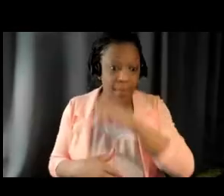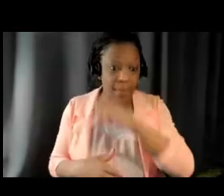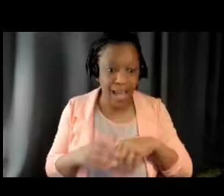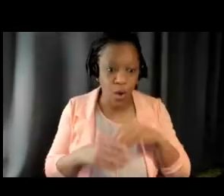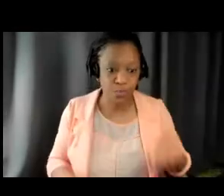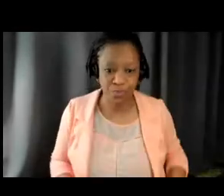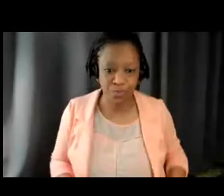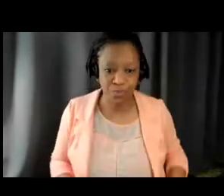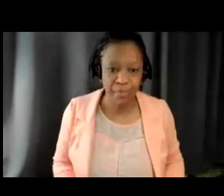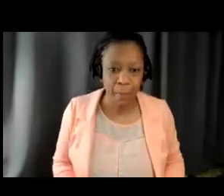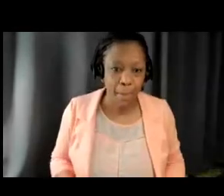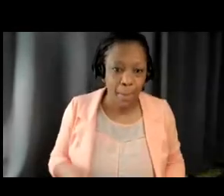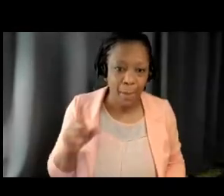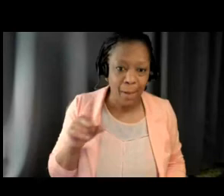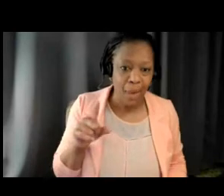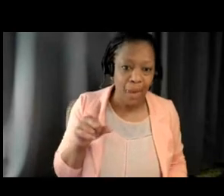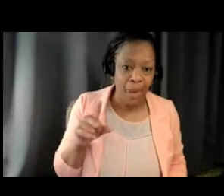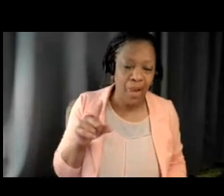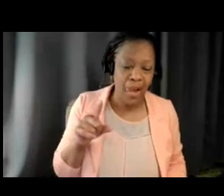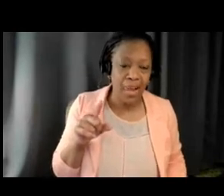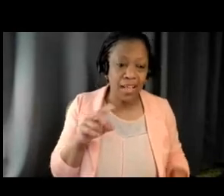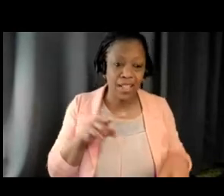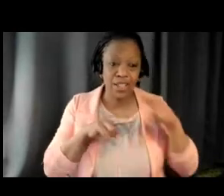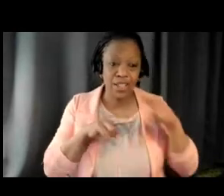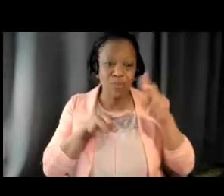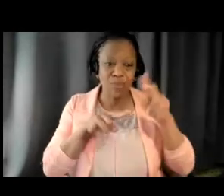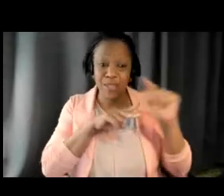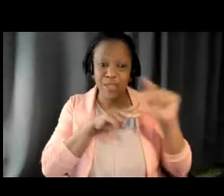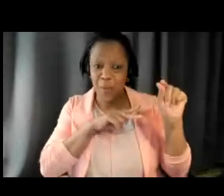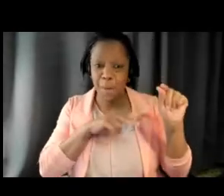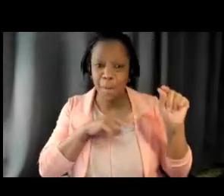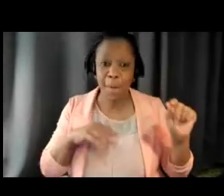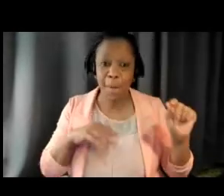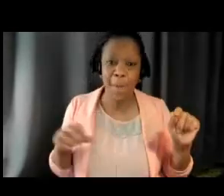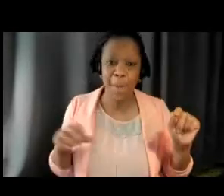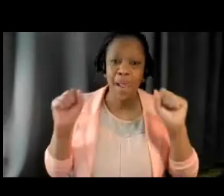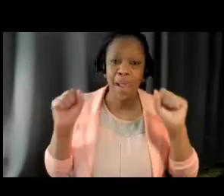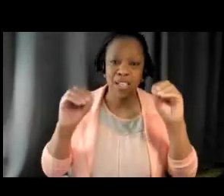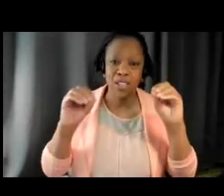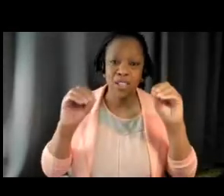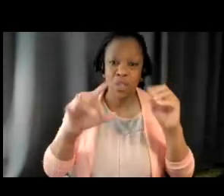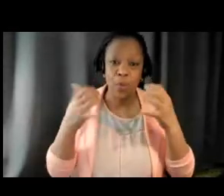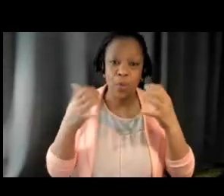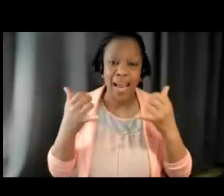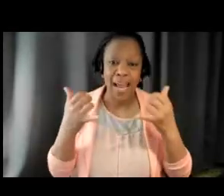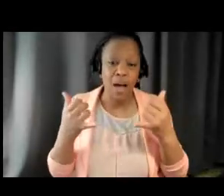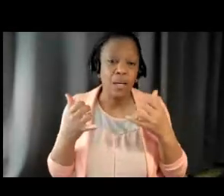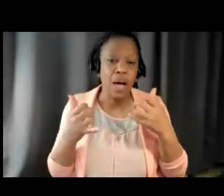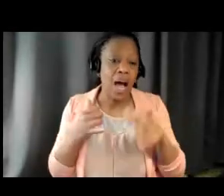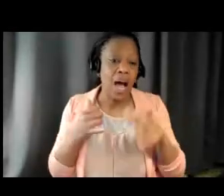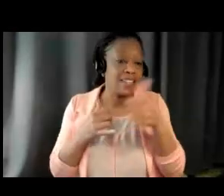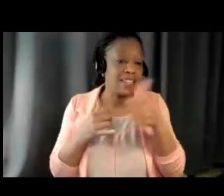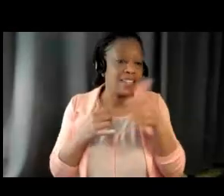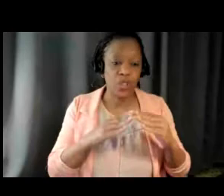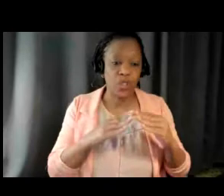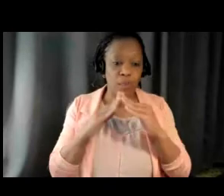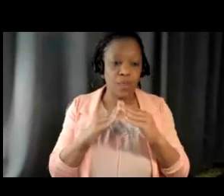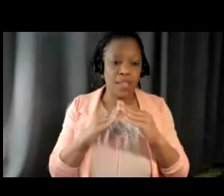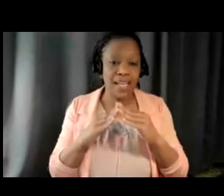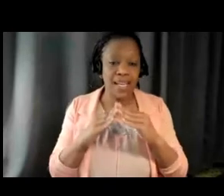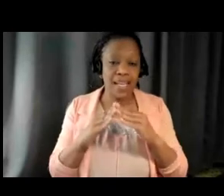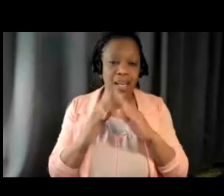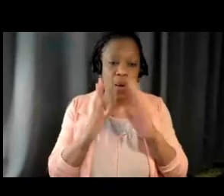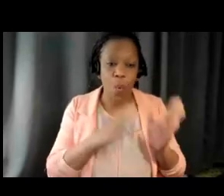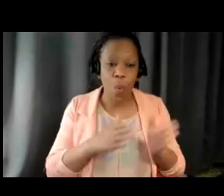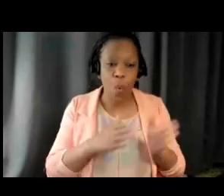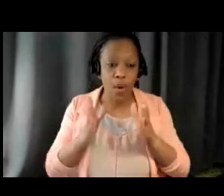See, I see you. So here we are live, and Sarah, one of our other community organizers, who I'm in